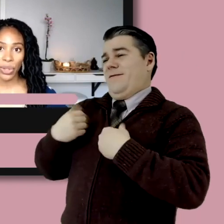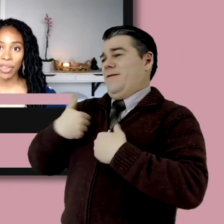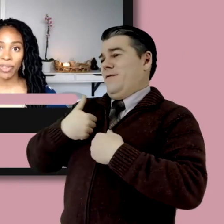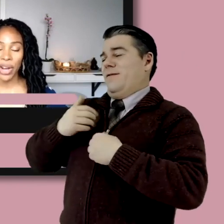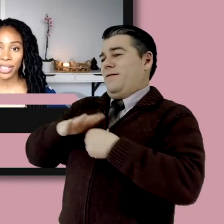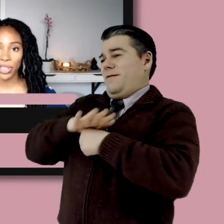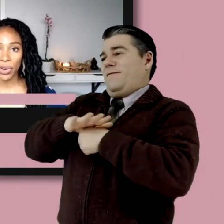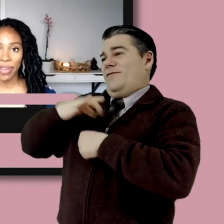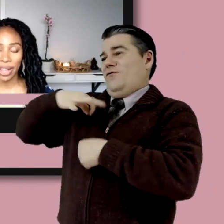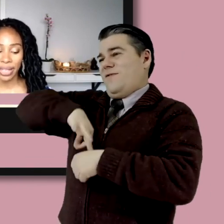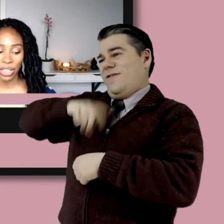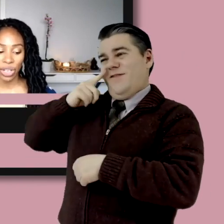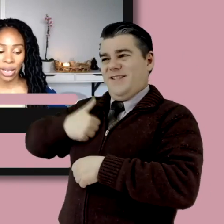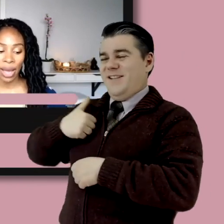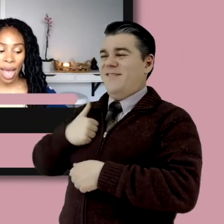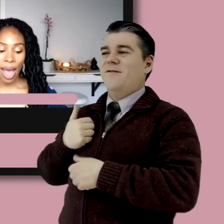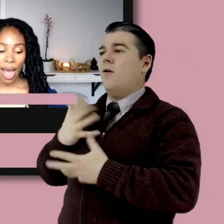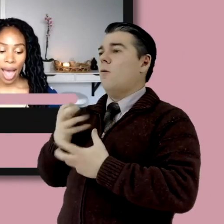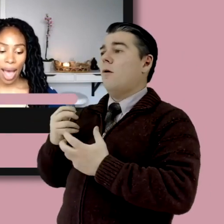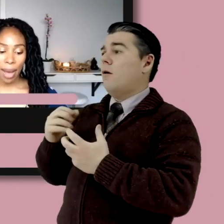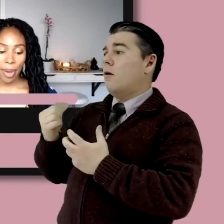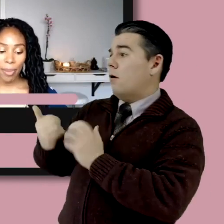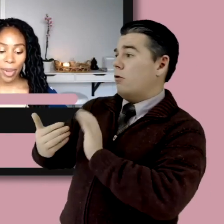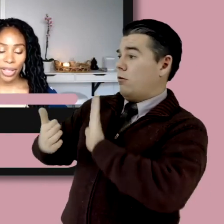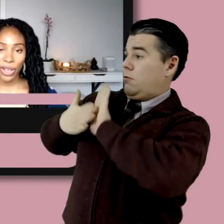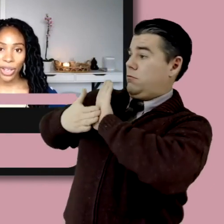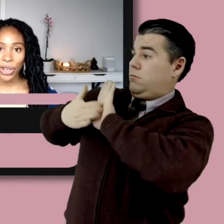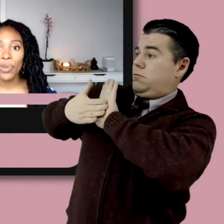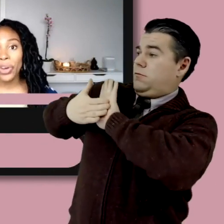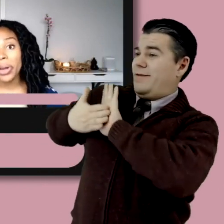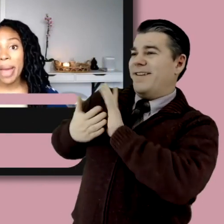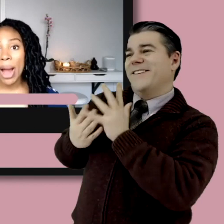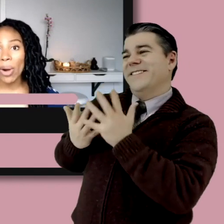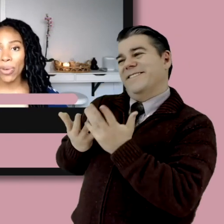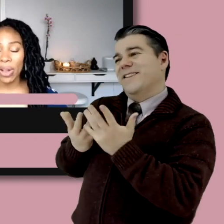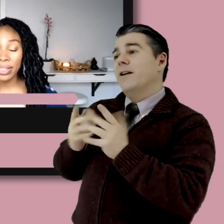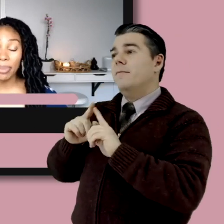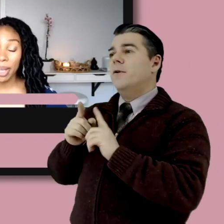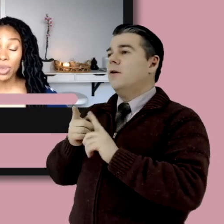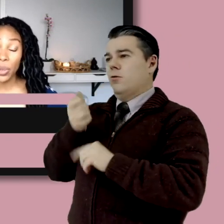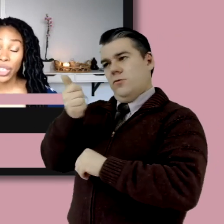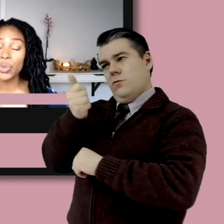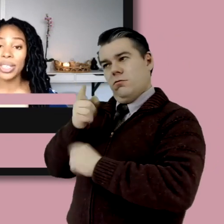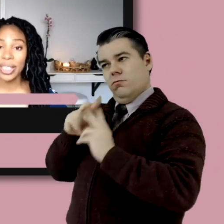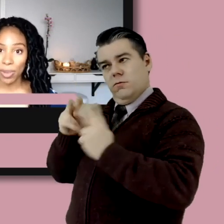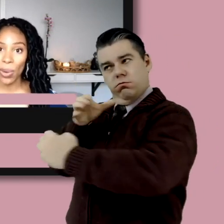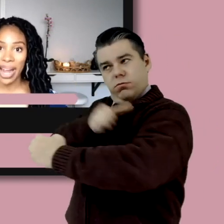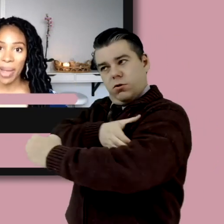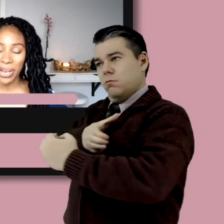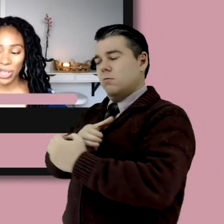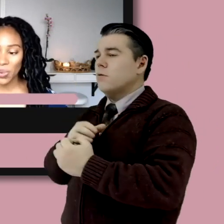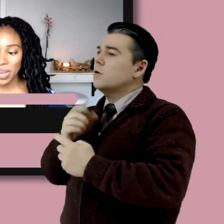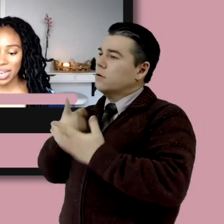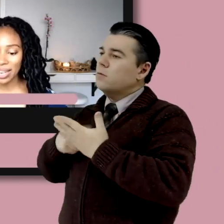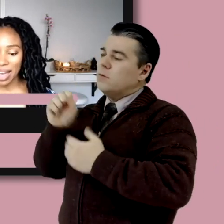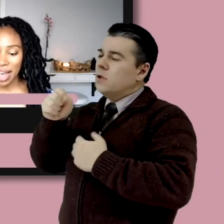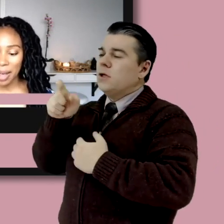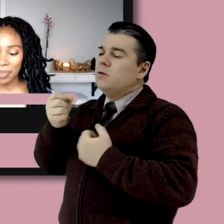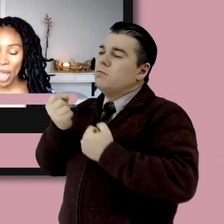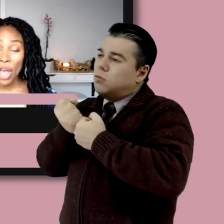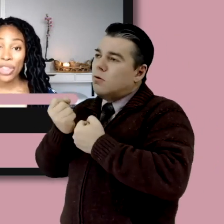times we're looking for external validation. But you're very powerful. And sometimes we do need support, and we do